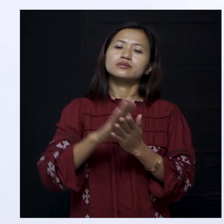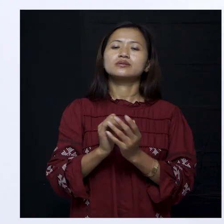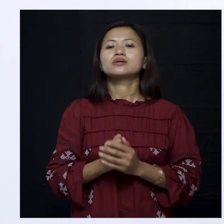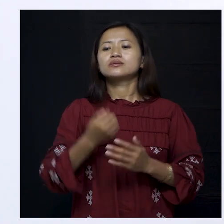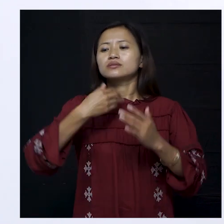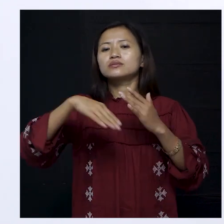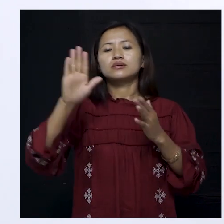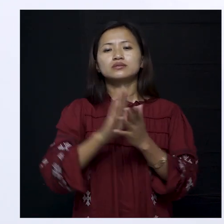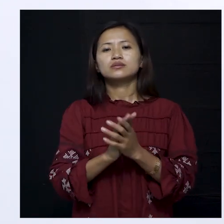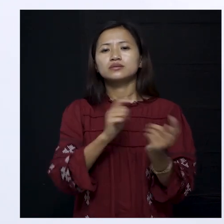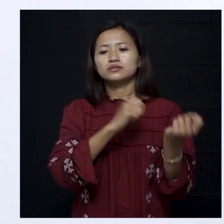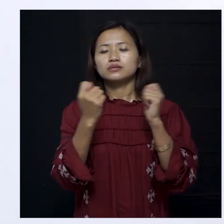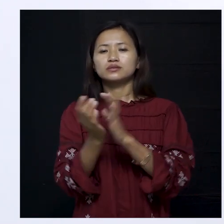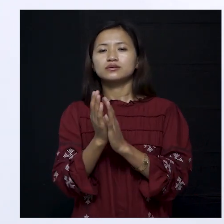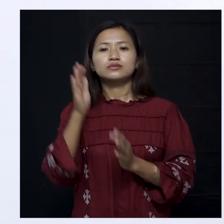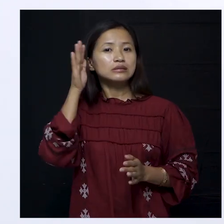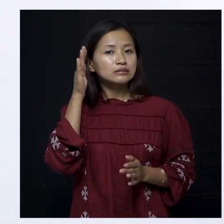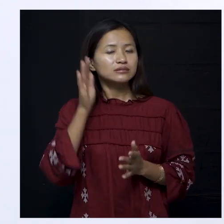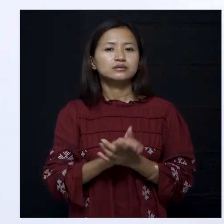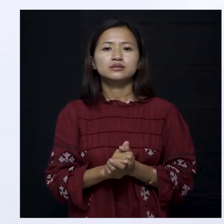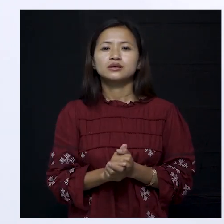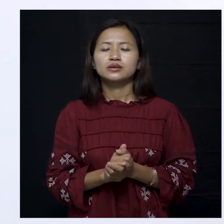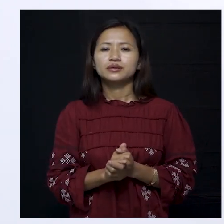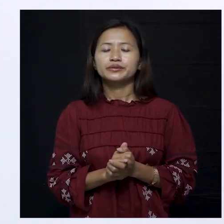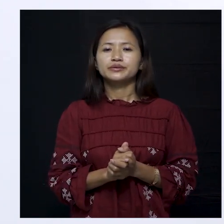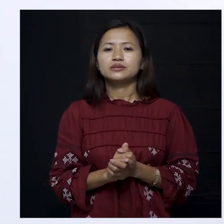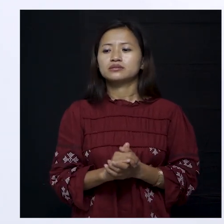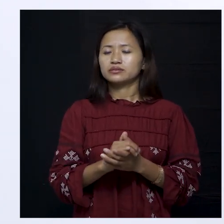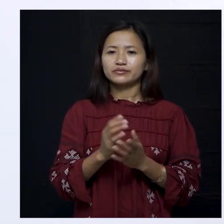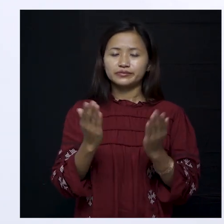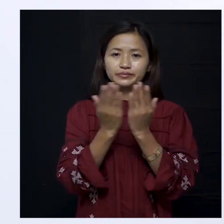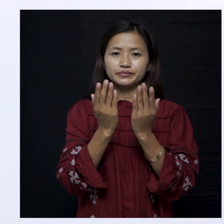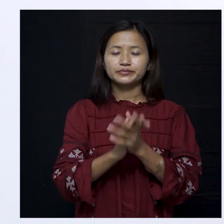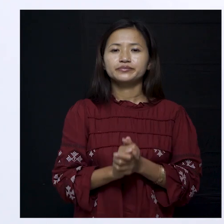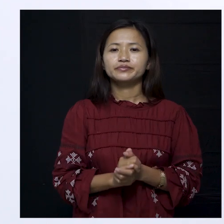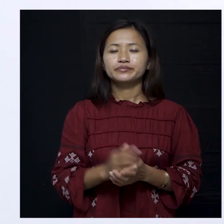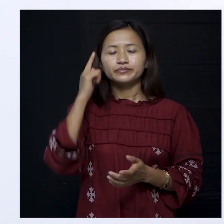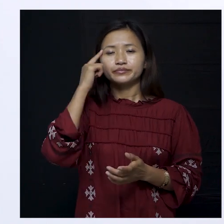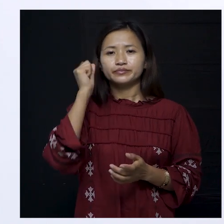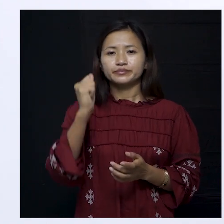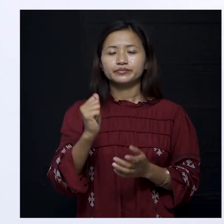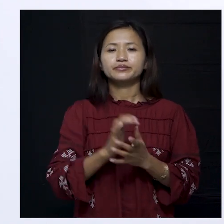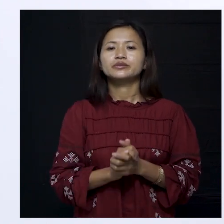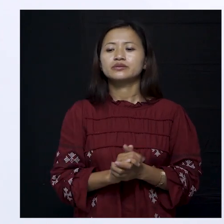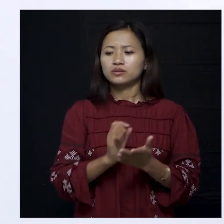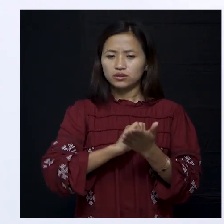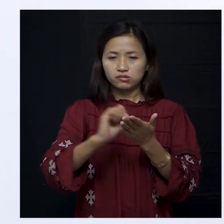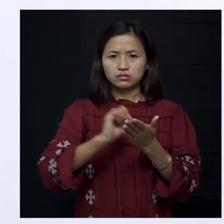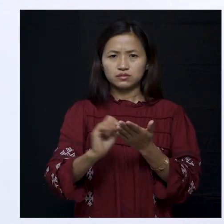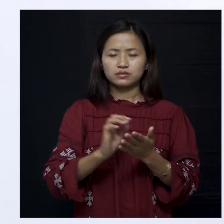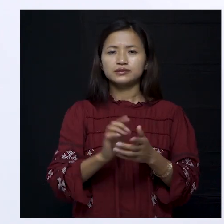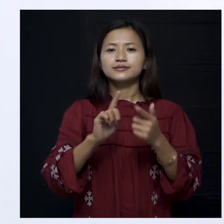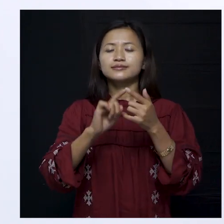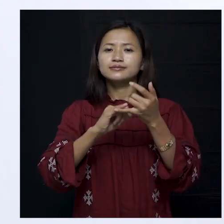going to turn off your listeners or to turn off your readers. And remember, you are not writing an essay,